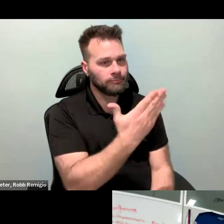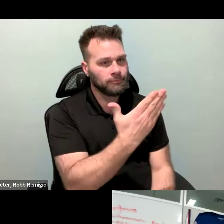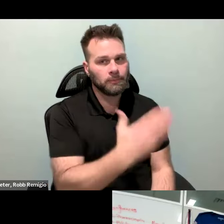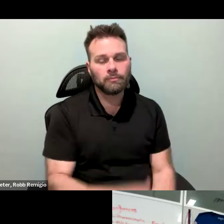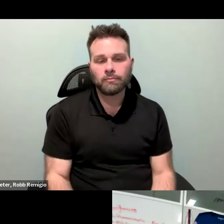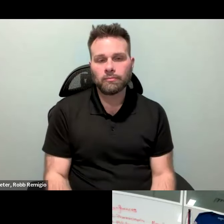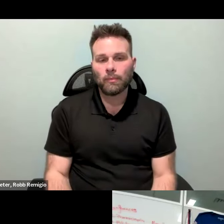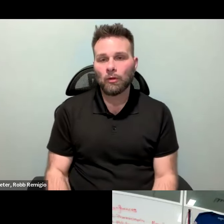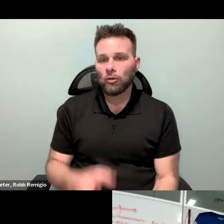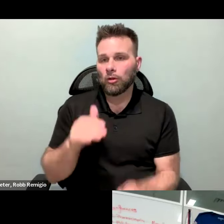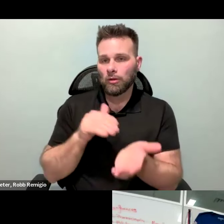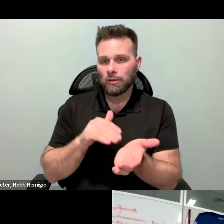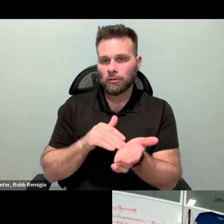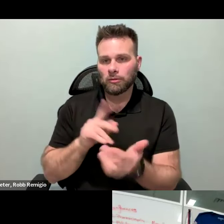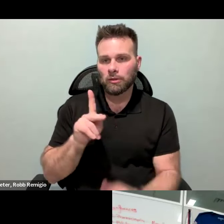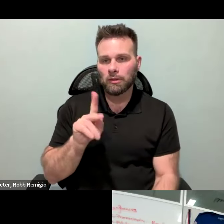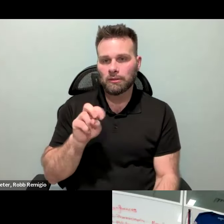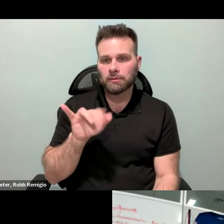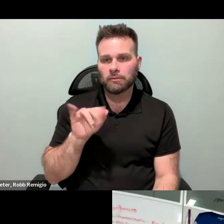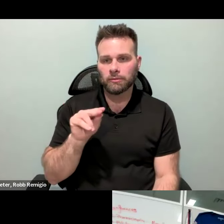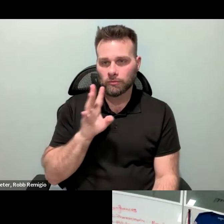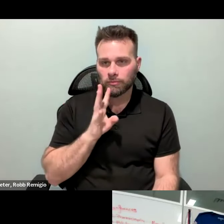So in reference to